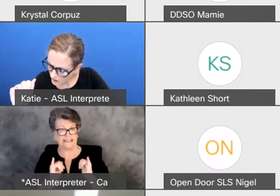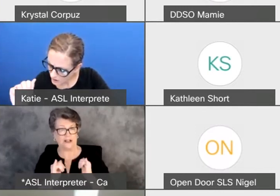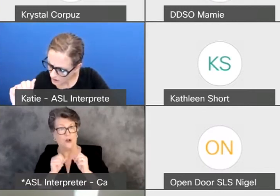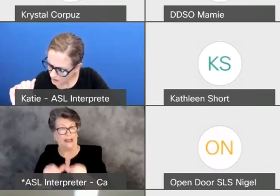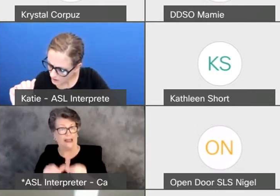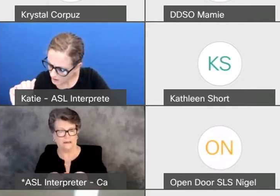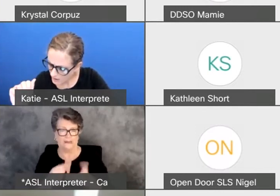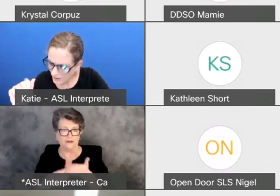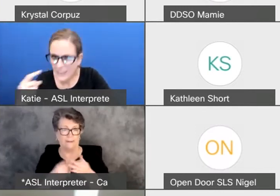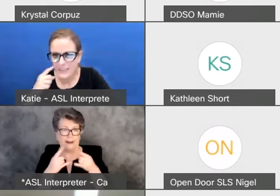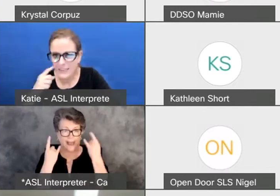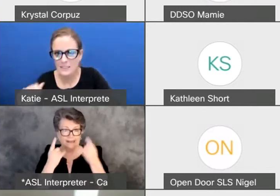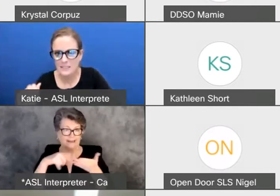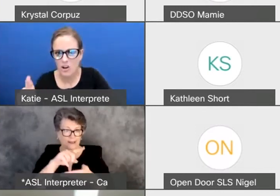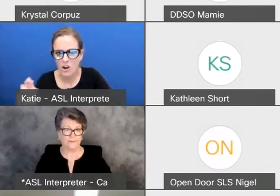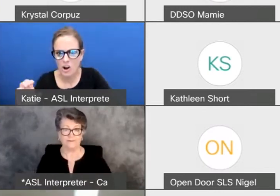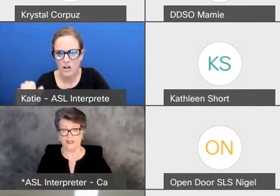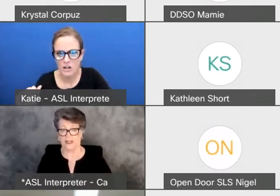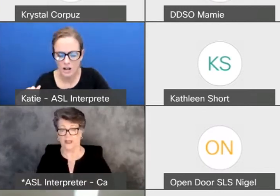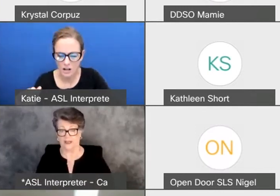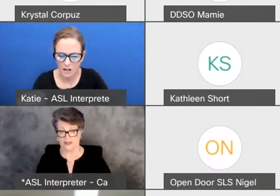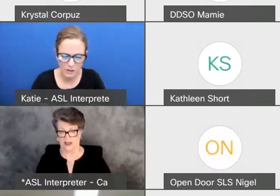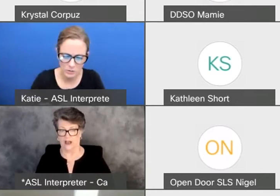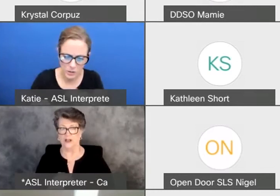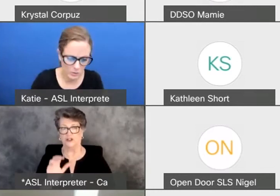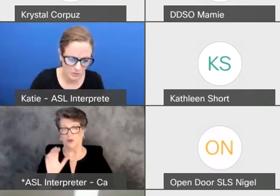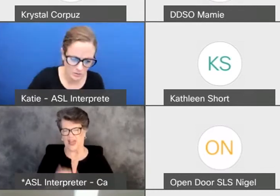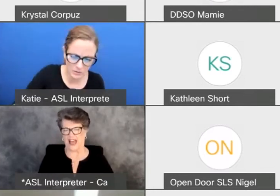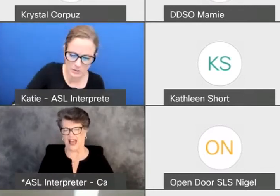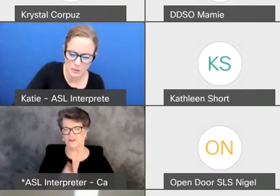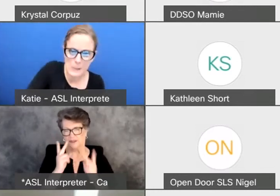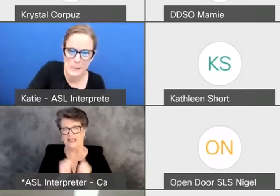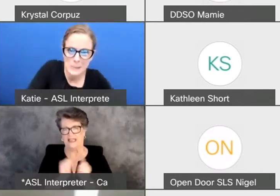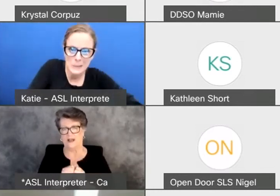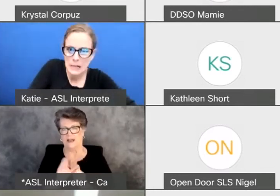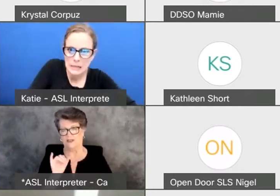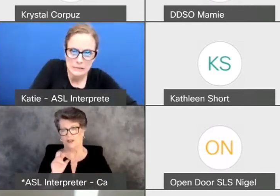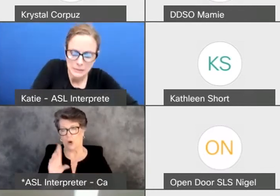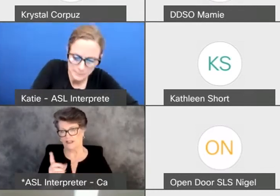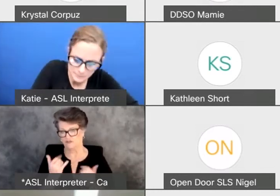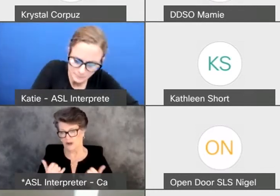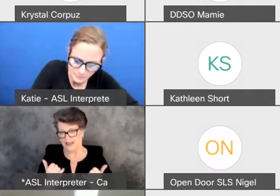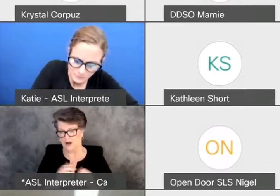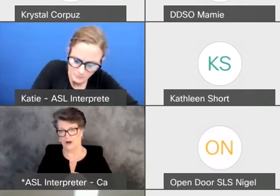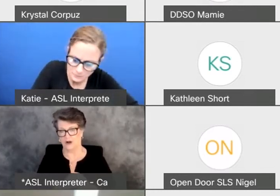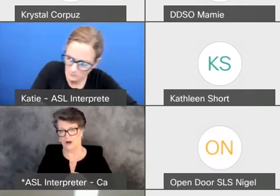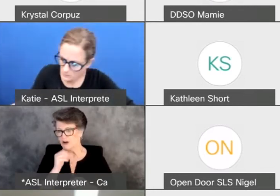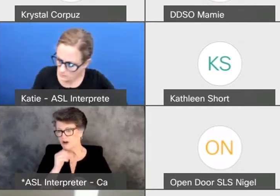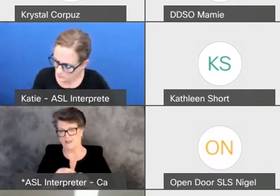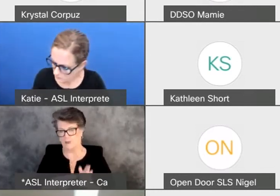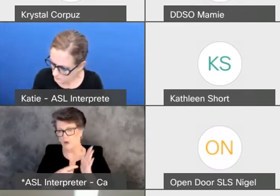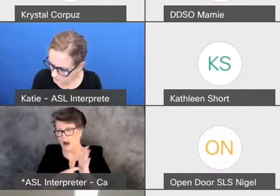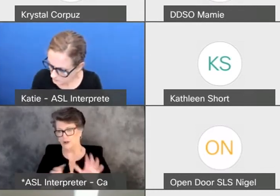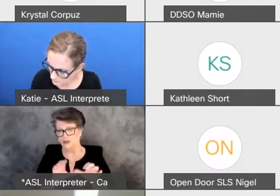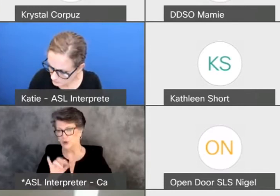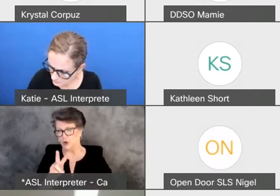So so that's kind of what we're seeing with COVID right now. We're not under the requirement to do the COVID reporting